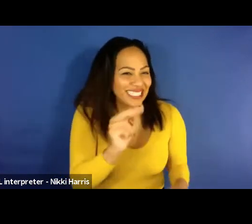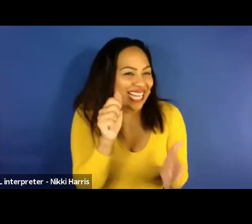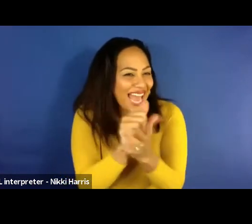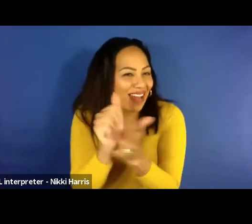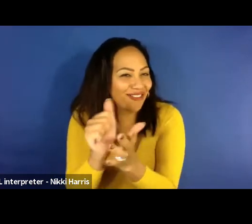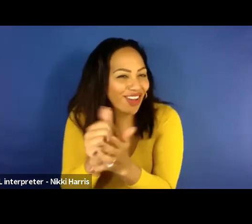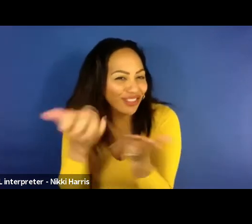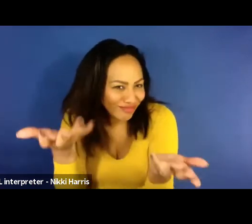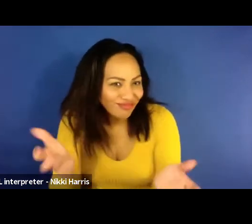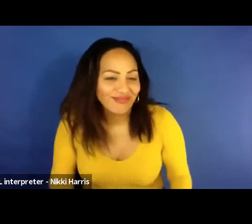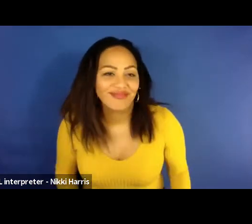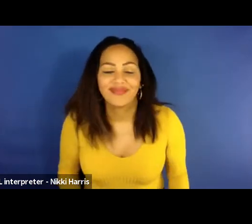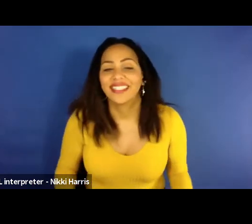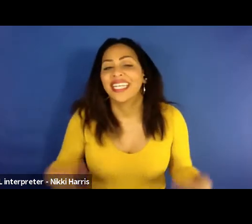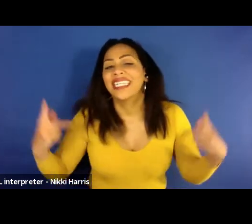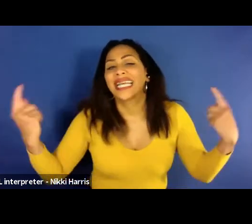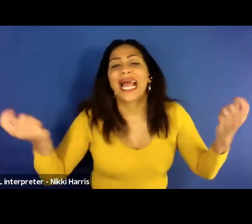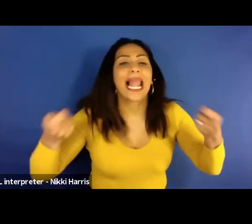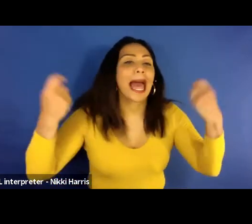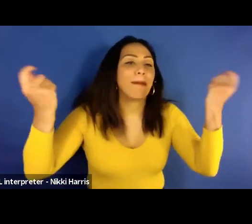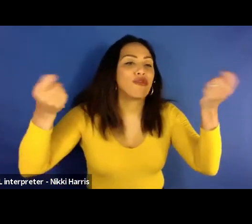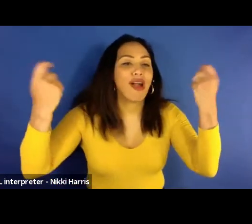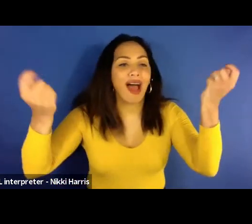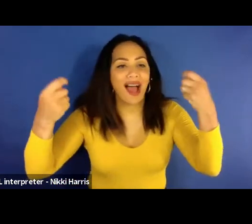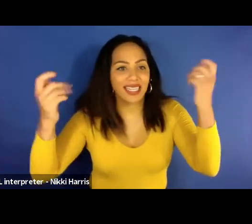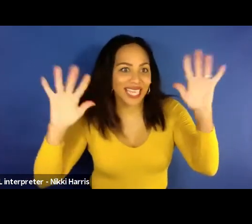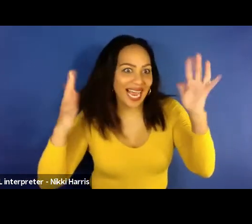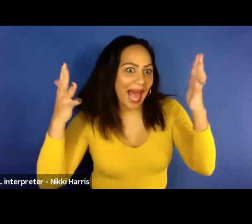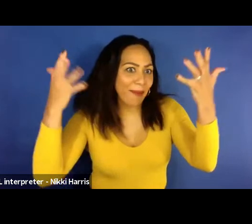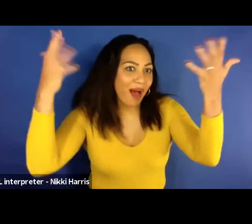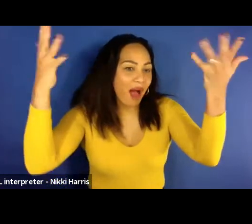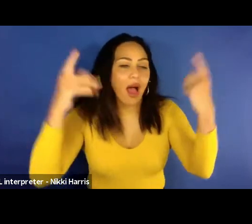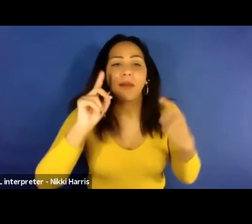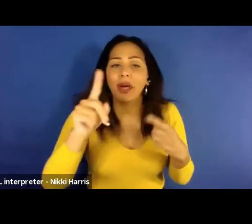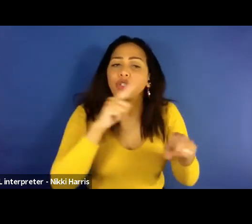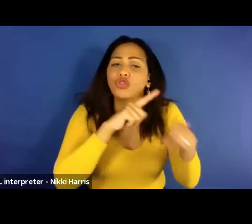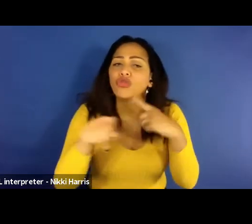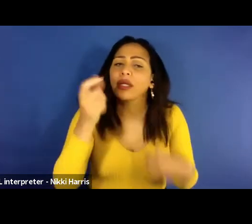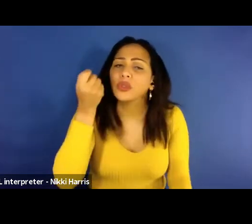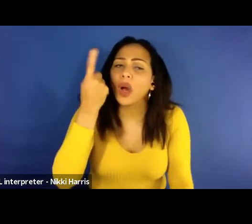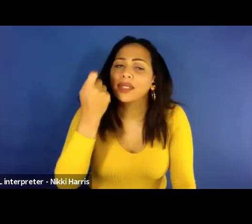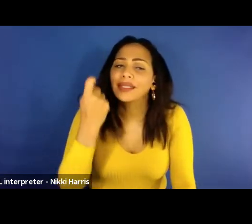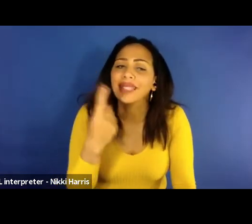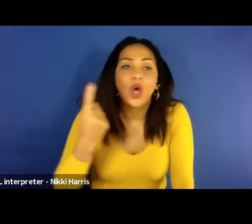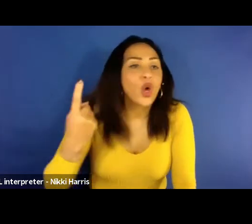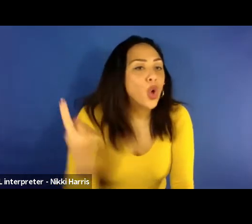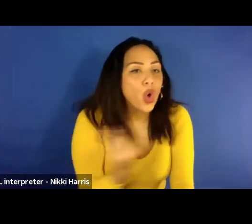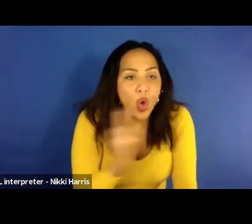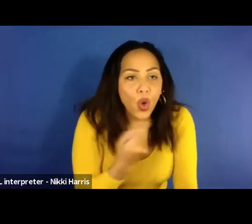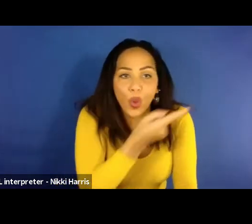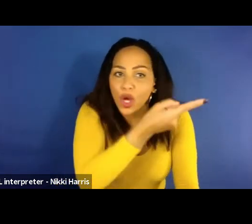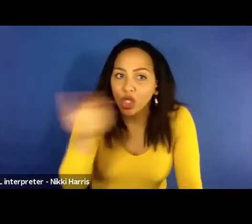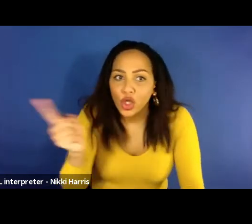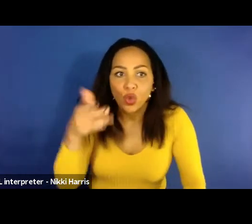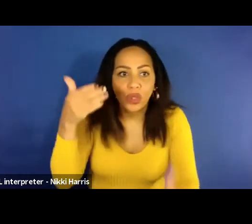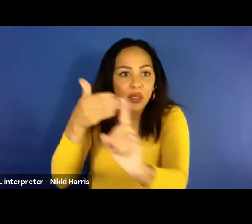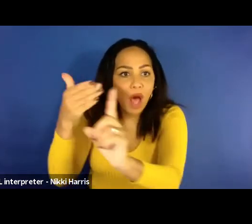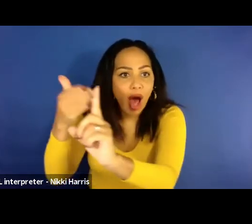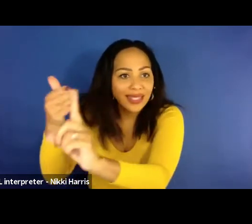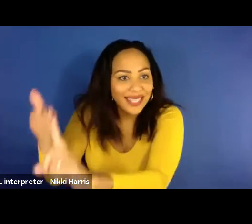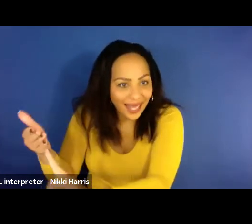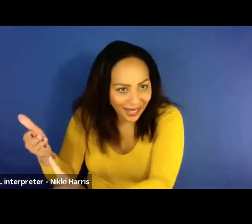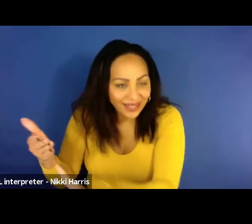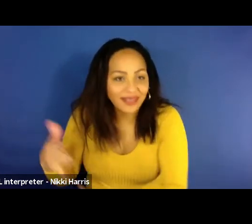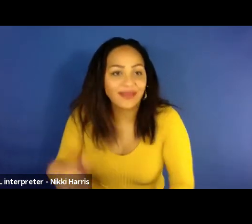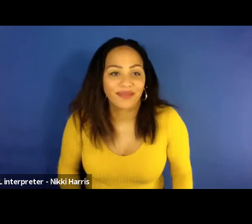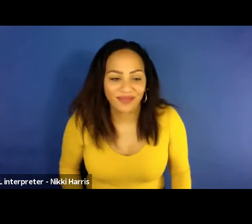it's glamorized massively, but it's about trying to understand who you're targeting. And there's a number of different processes to